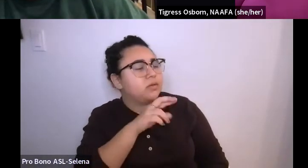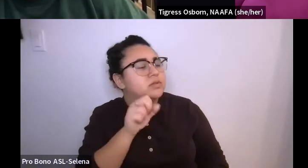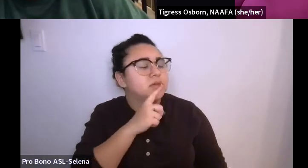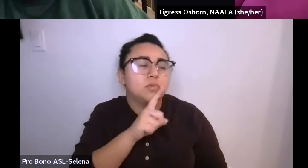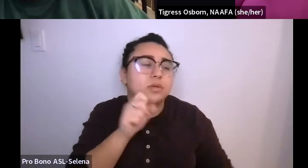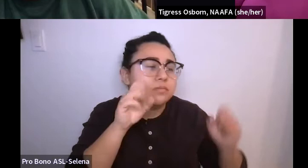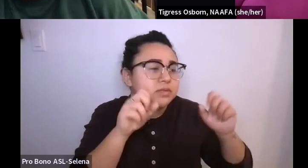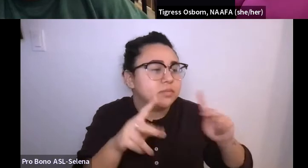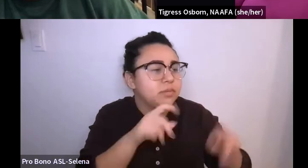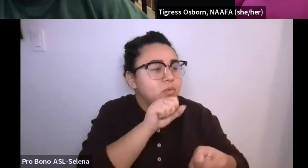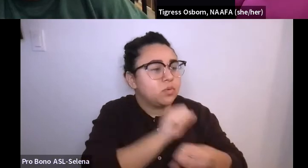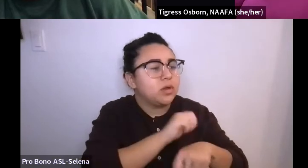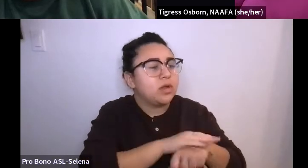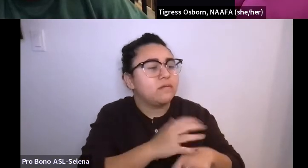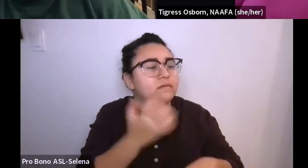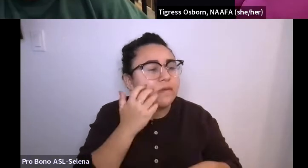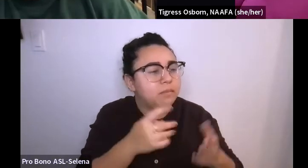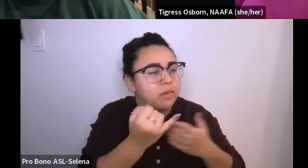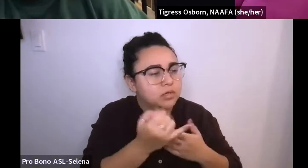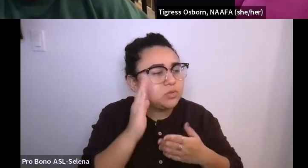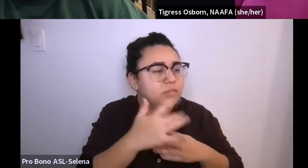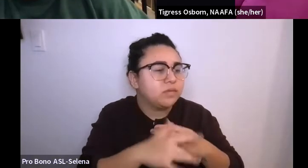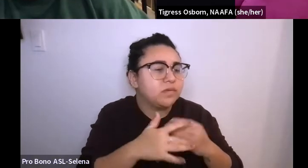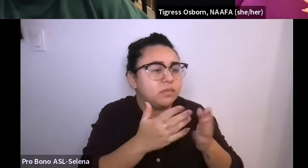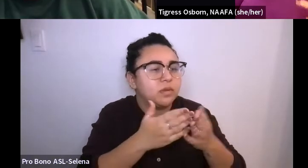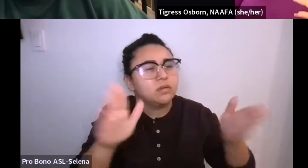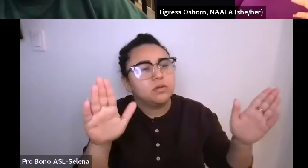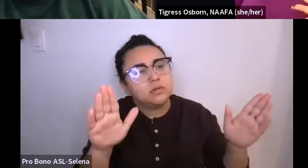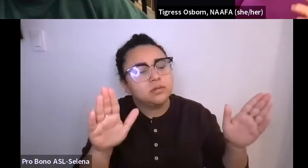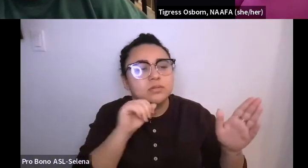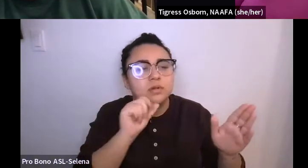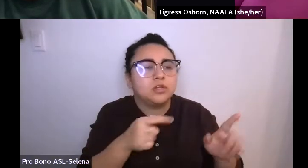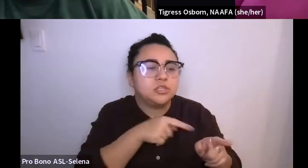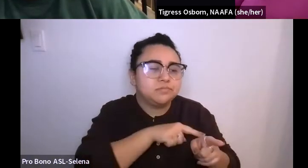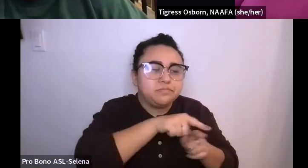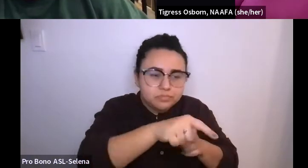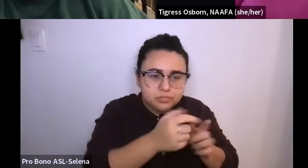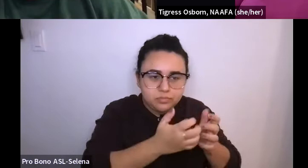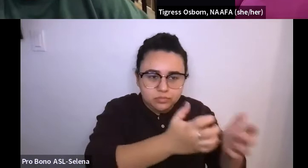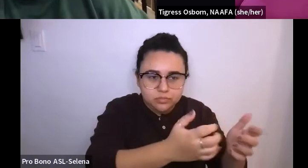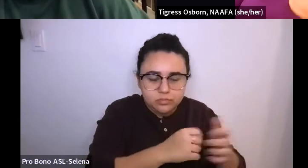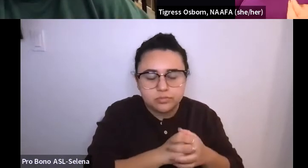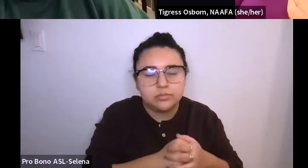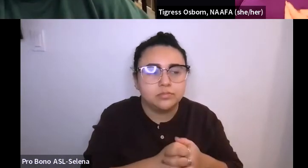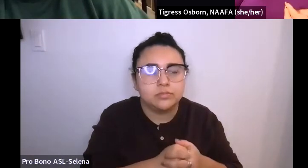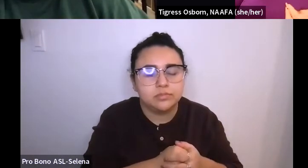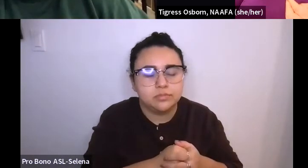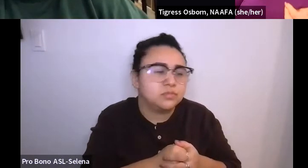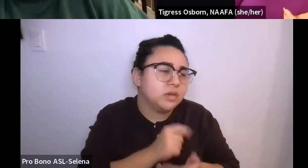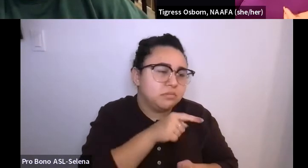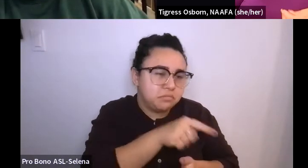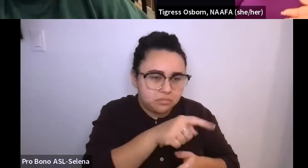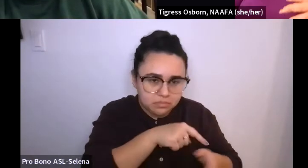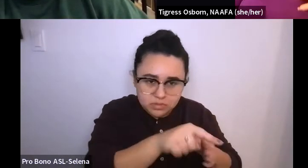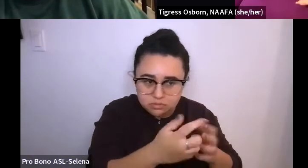will be available in the wider media, not just, you know, where the audience is not necessarily fat activism, but those people are rooted in